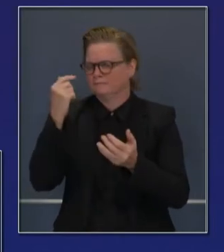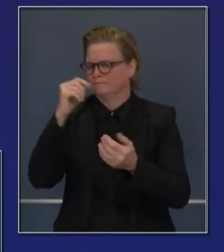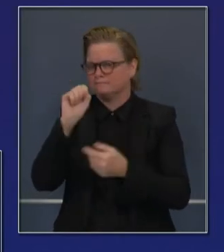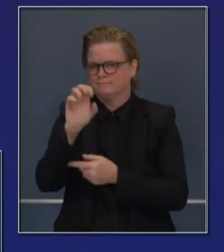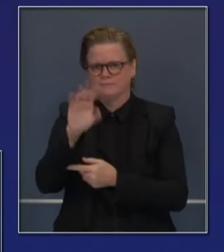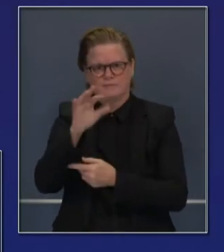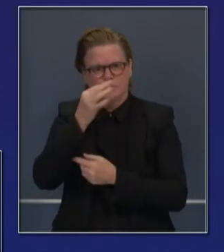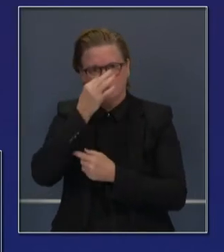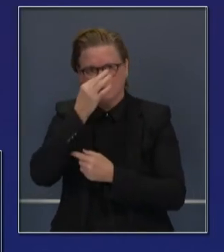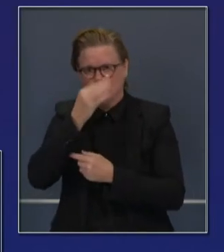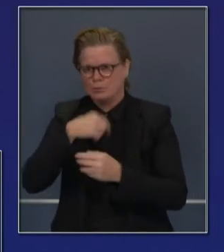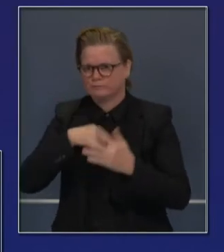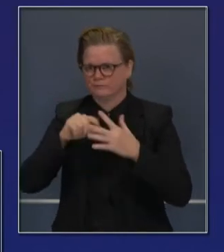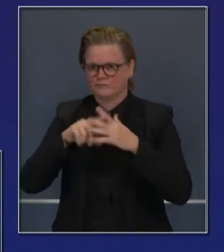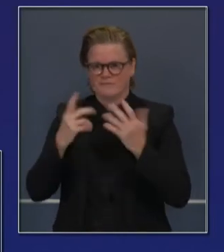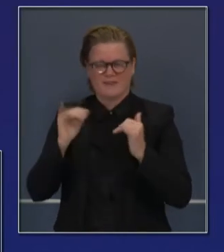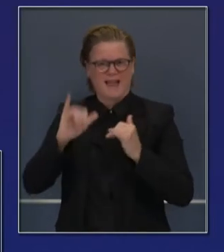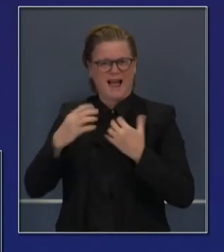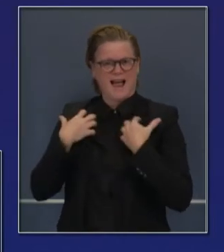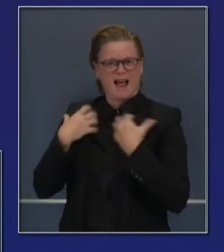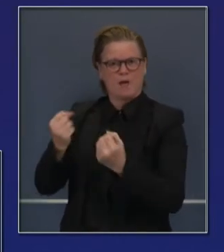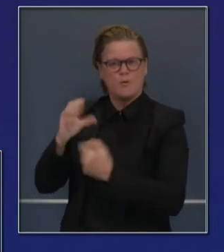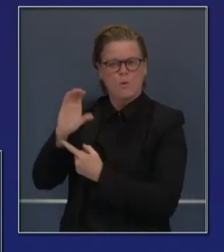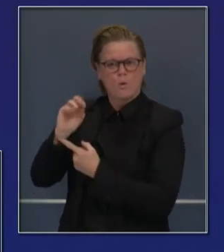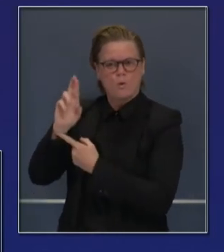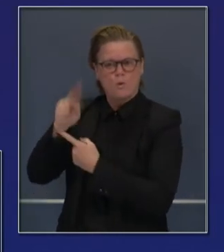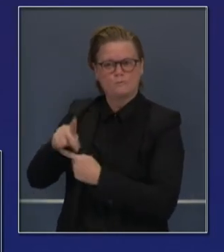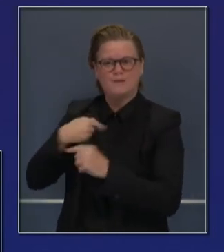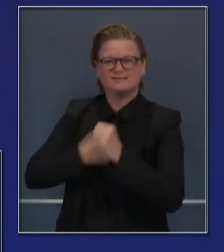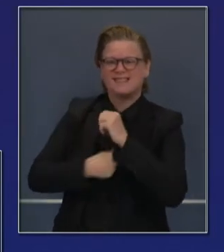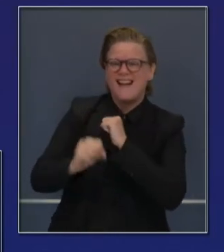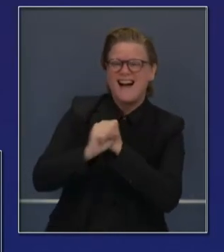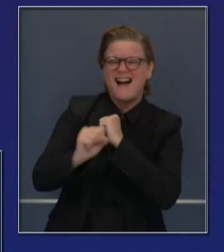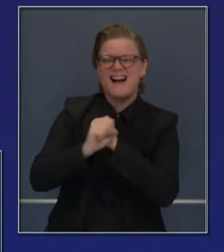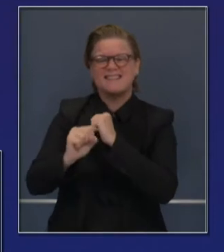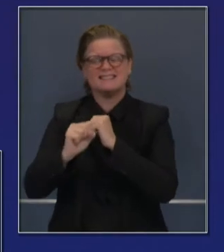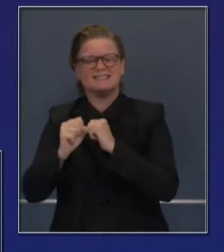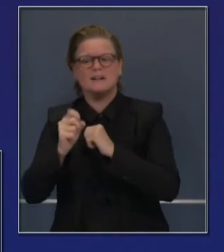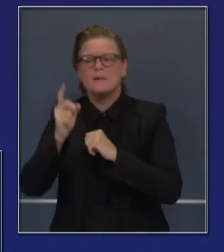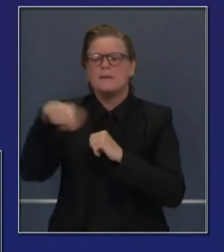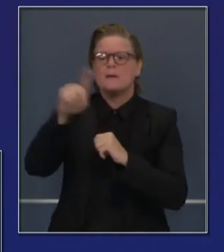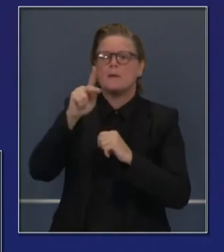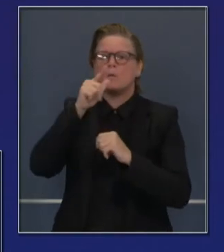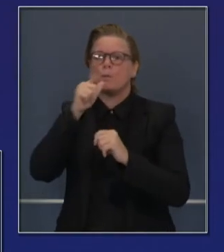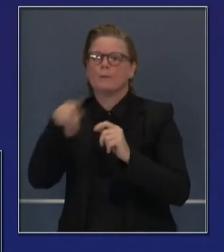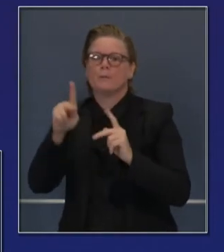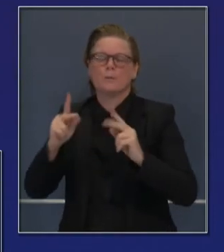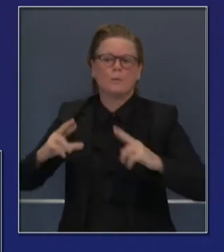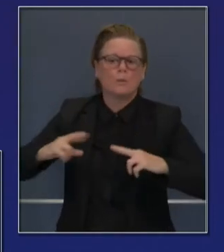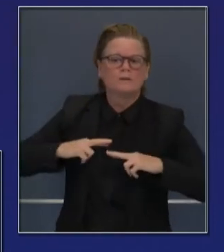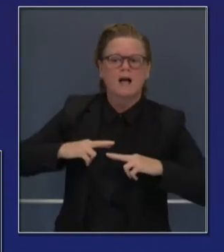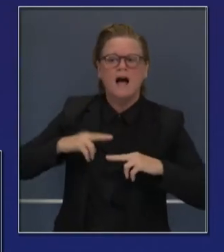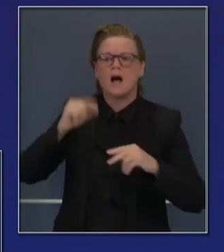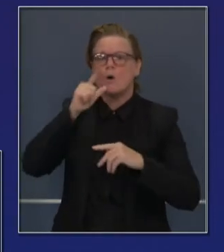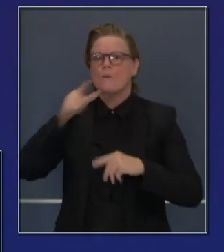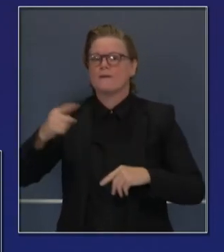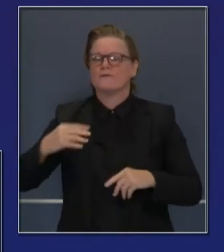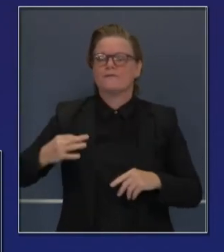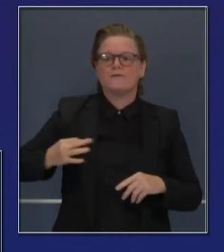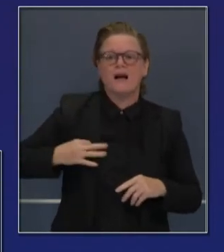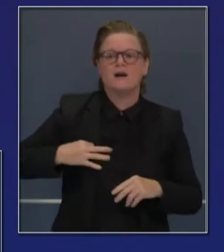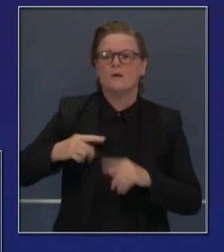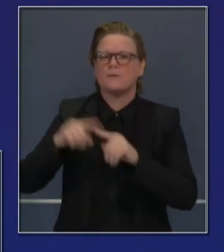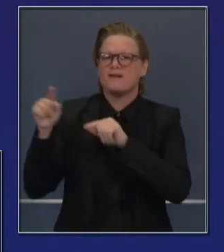our health corps. We went out a number of months ago and we asked people if they would submit their names and their unique skill